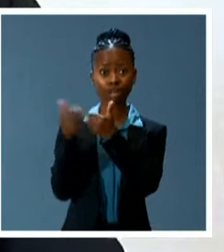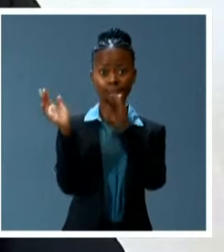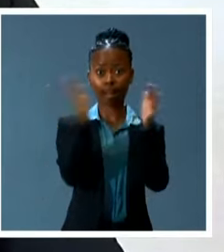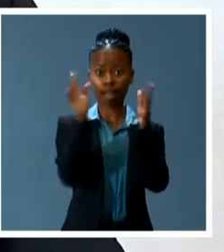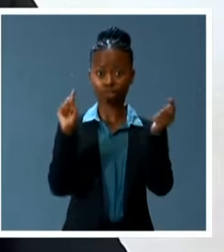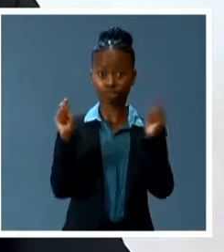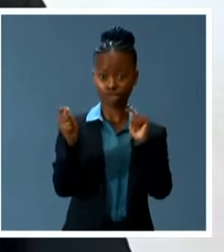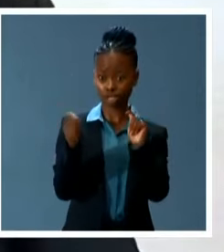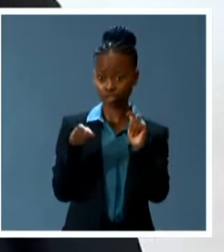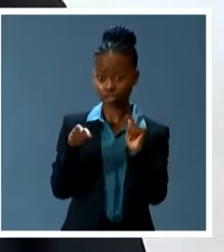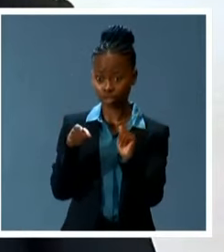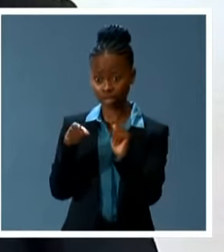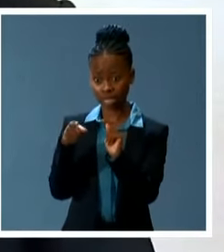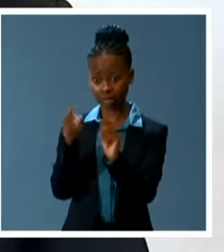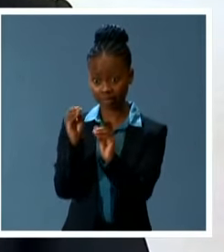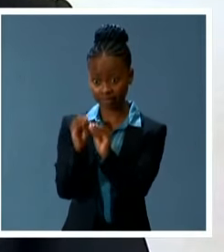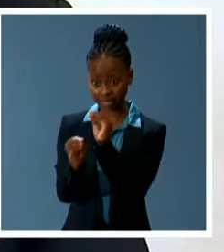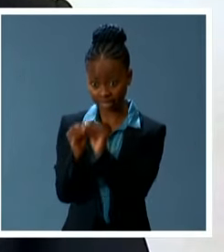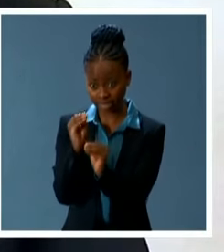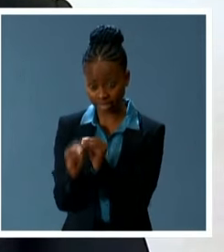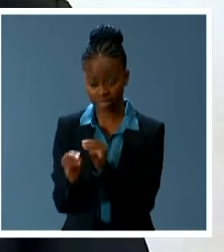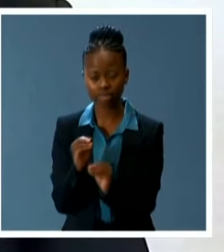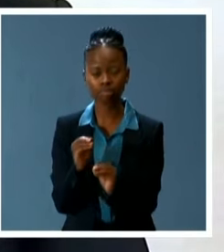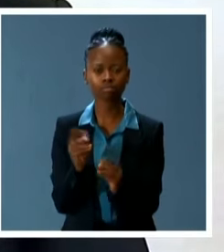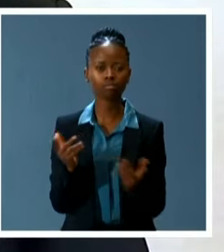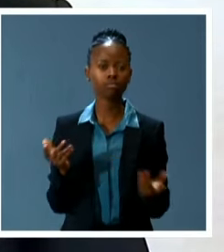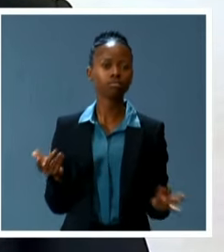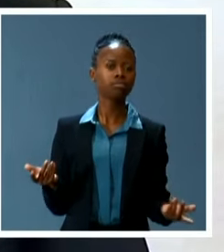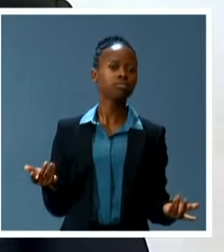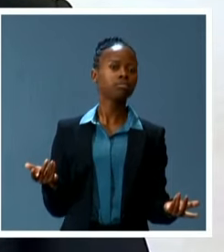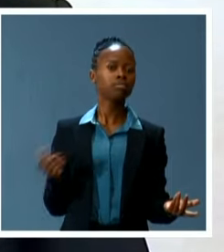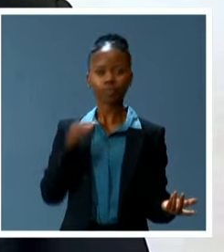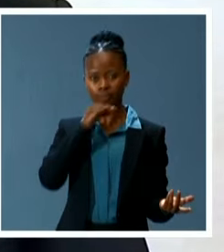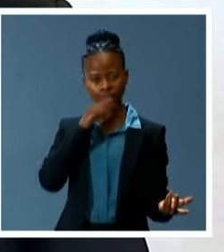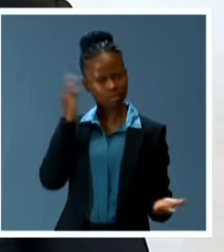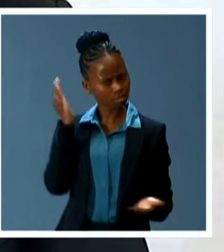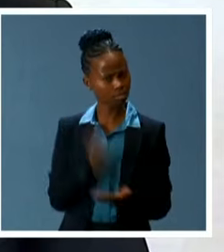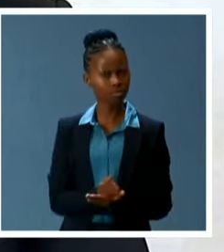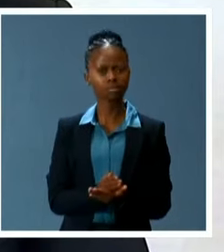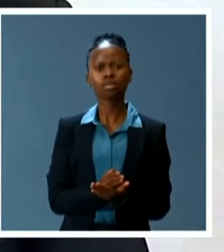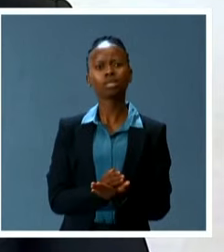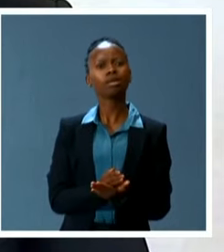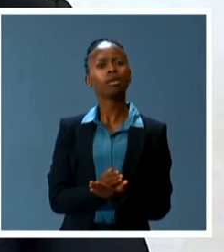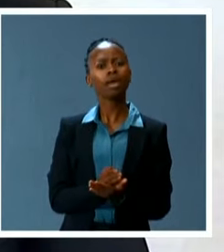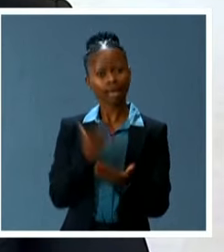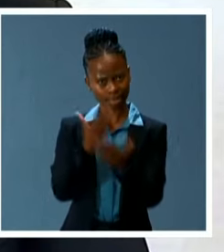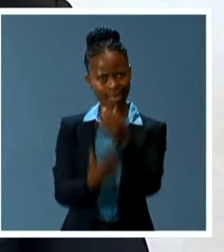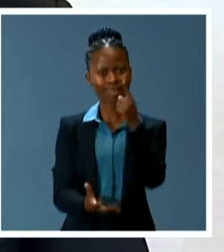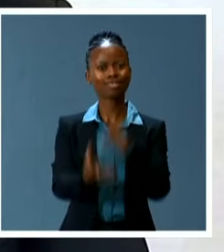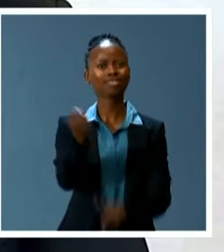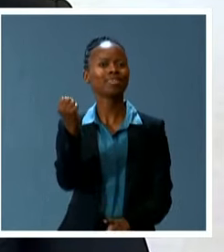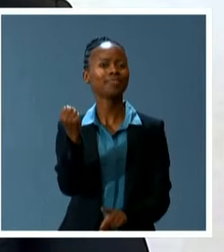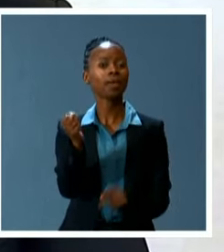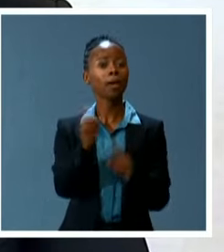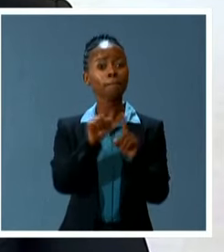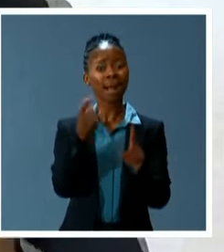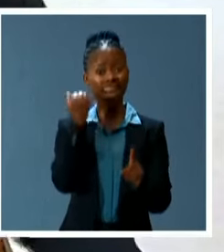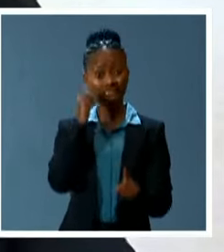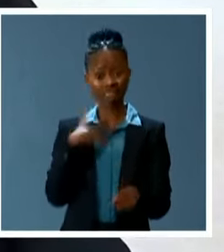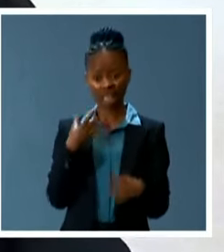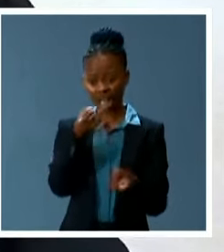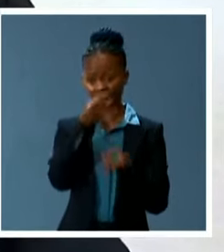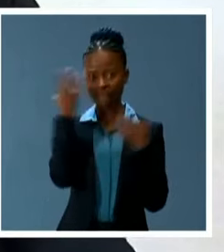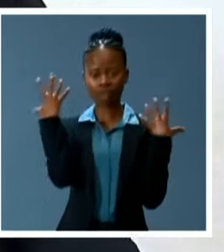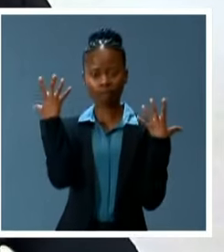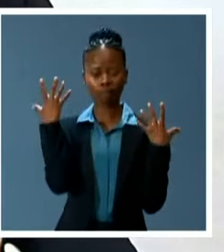do that, we can now have an acceleration to compensate for the loss. If we give up and we accept that we are going to postpone, I think we will make